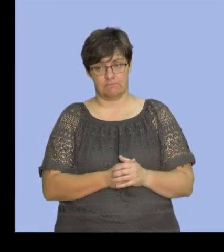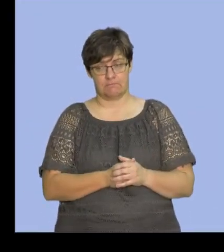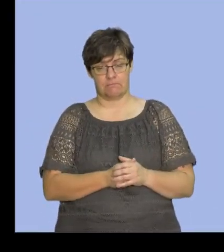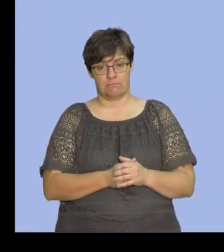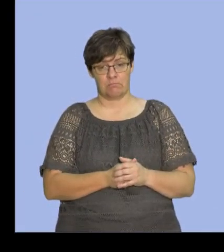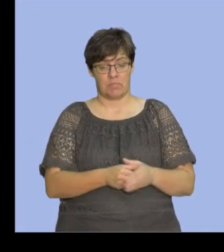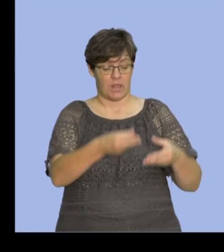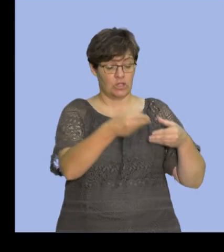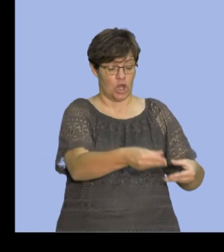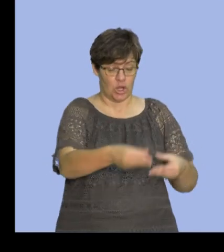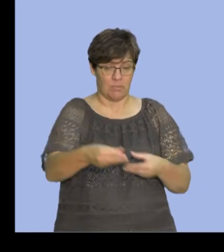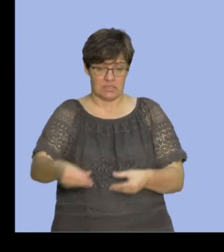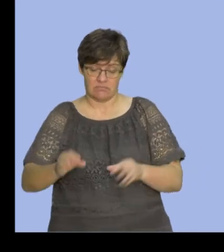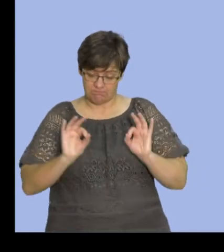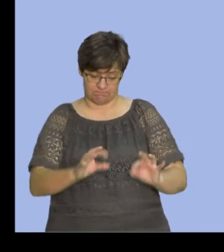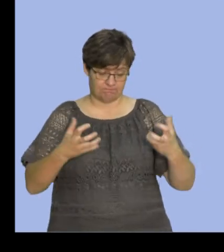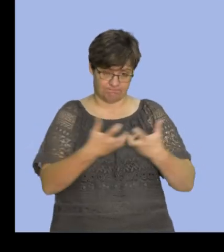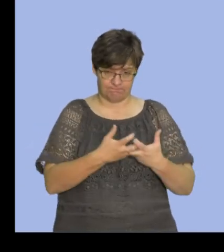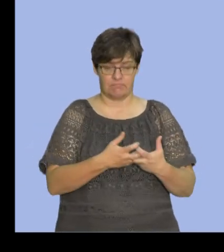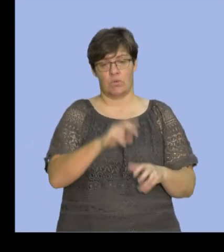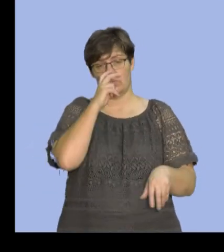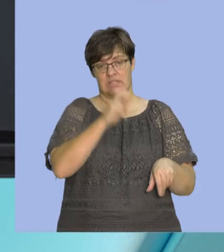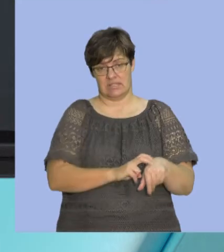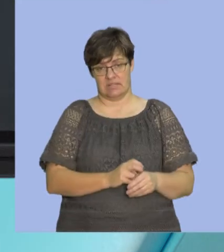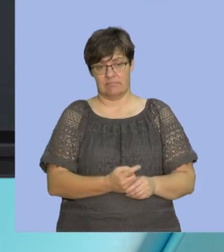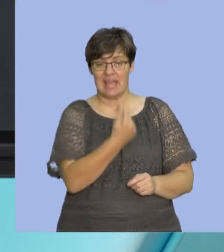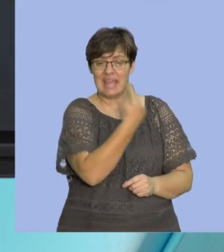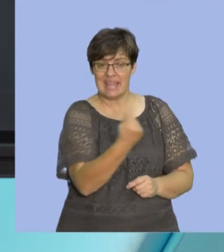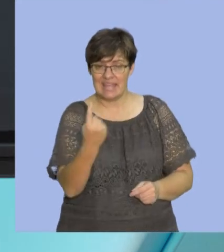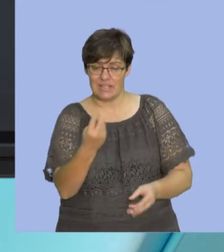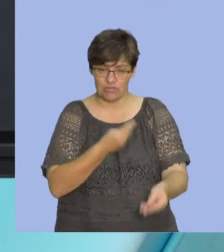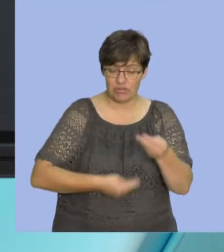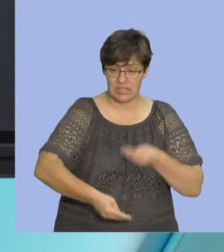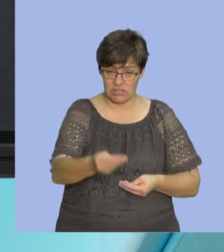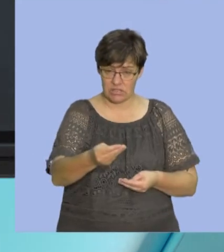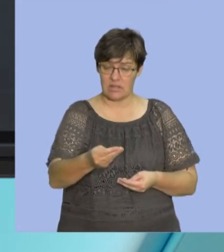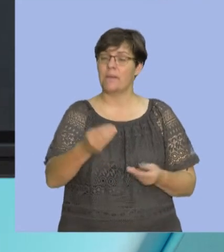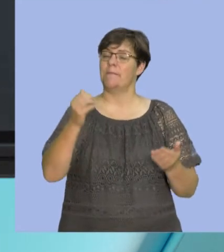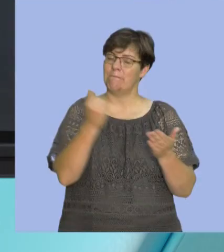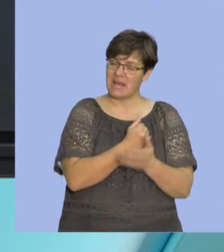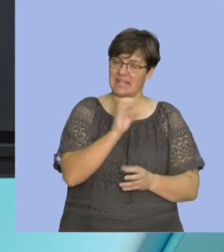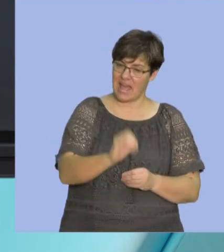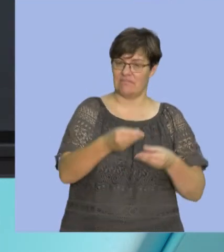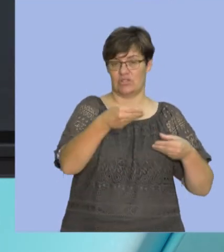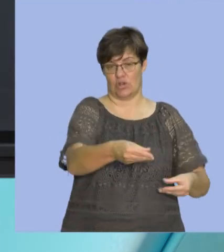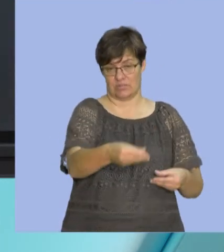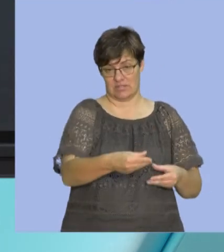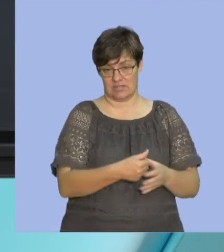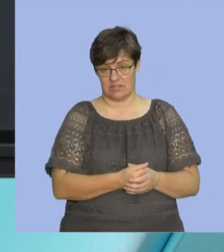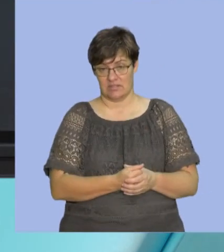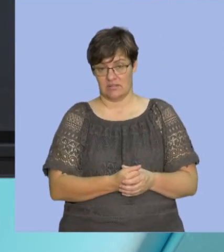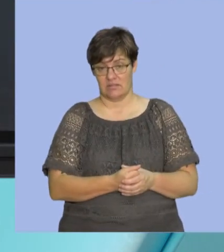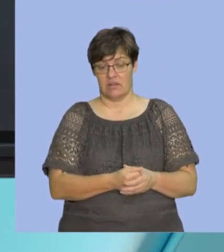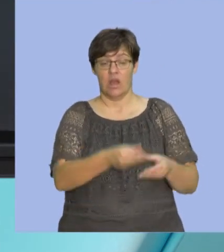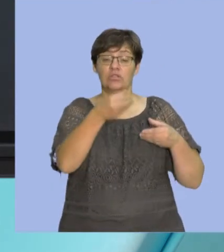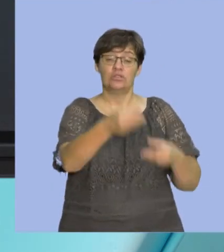Proper documentation. Yes, with every transaction, there has to be documentation. And